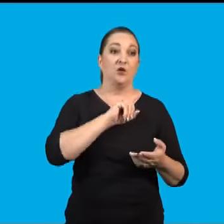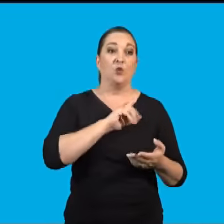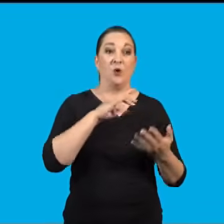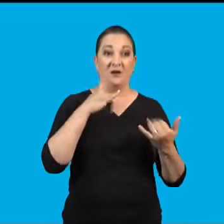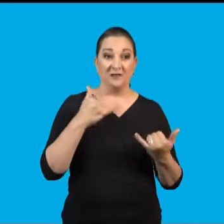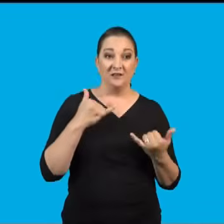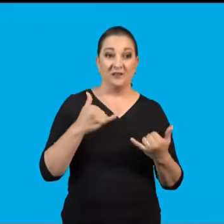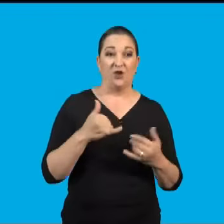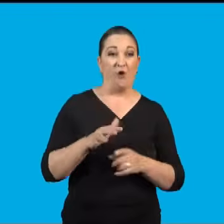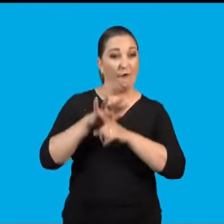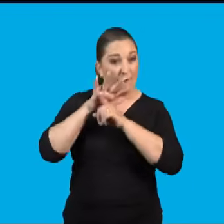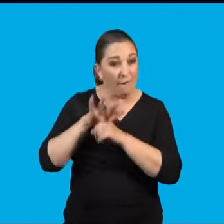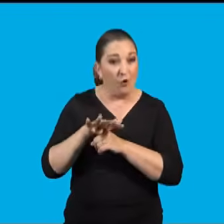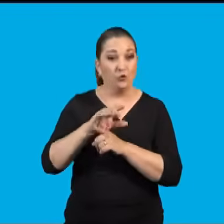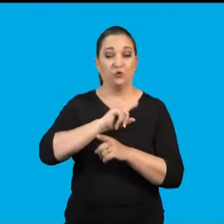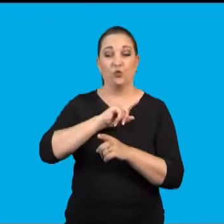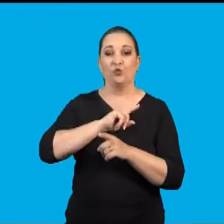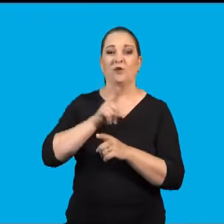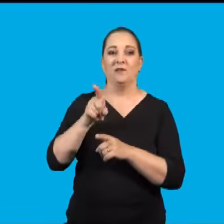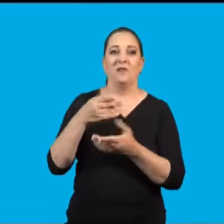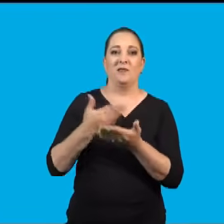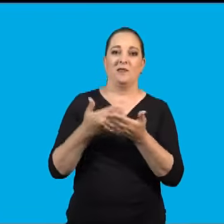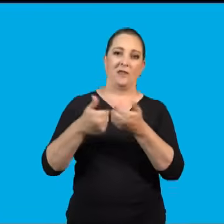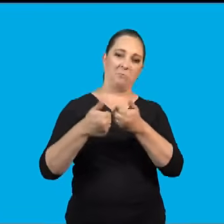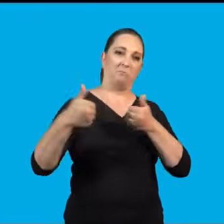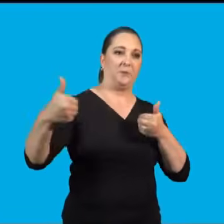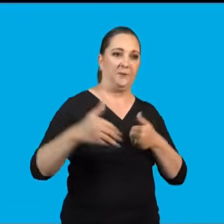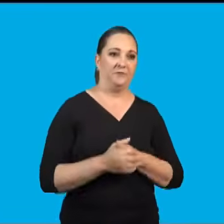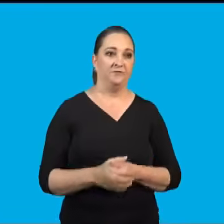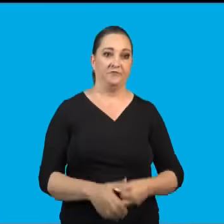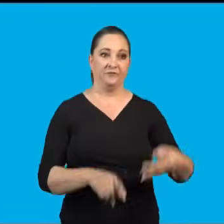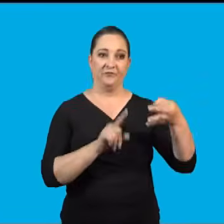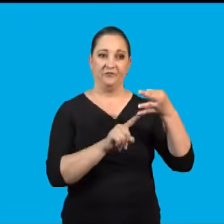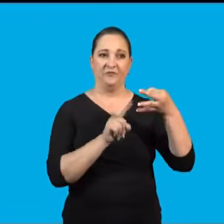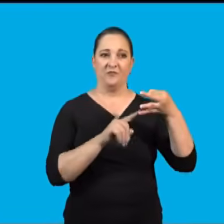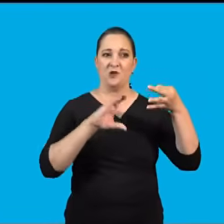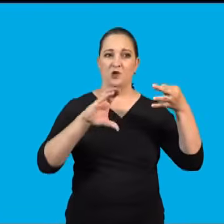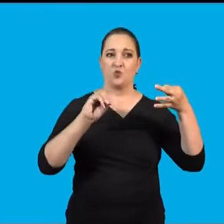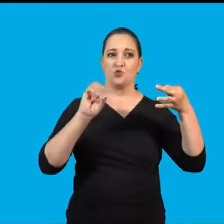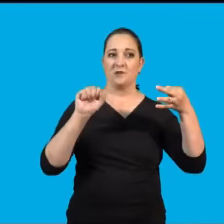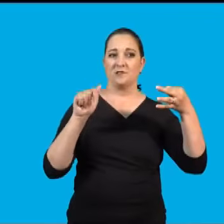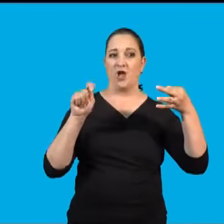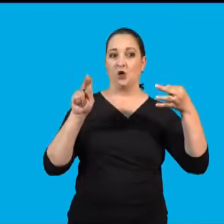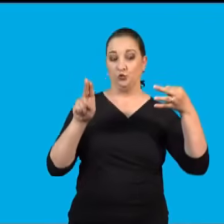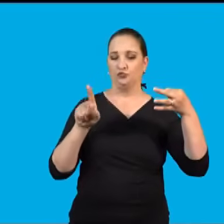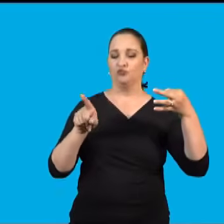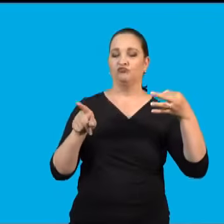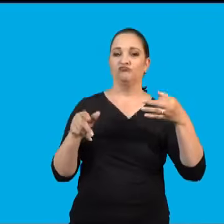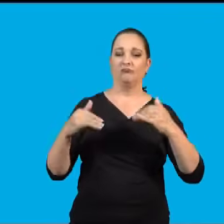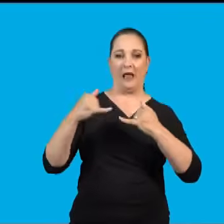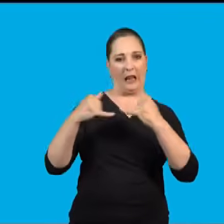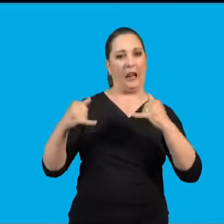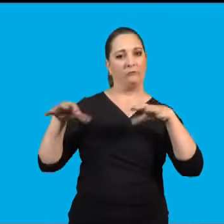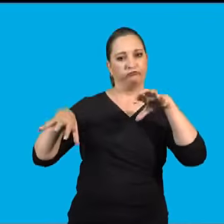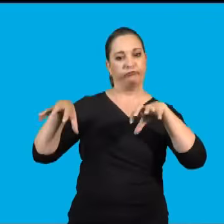imposing sanctions or forcing it to capitulate. COSATU was aligned to the ANC, which used